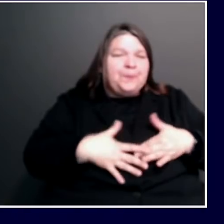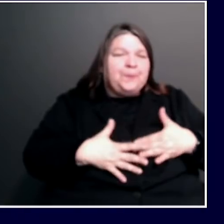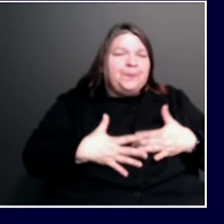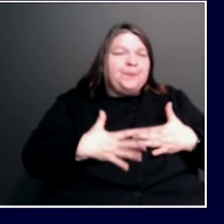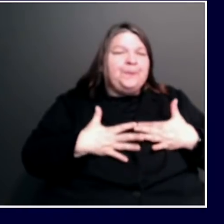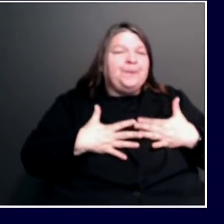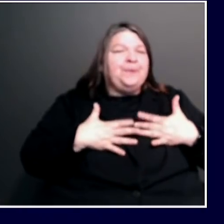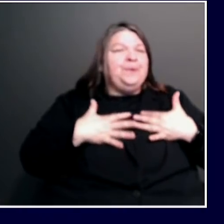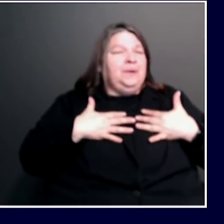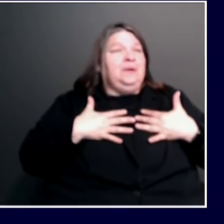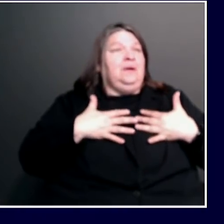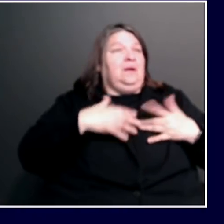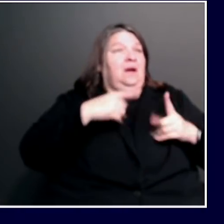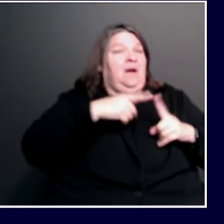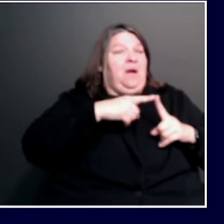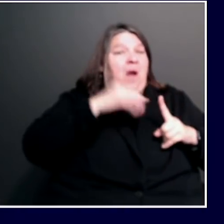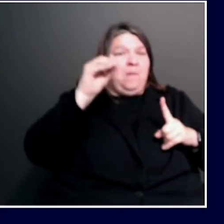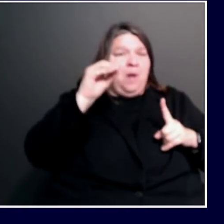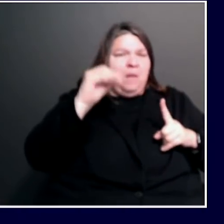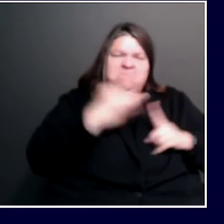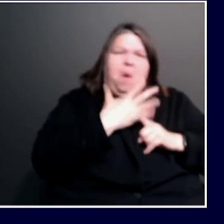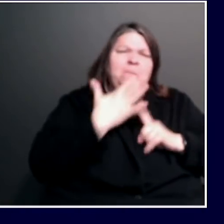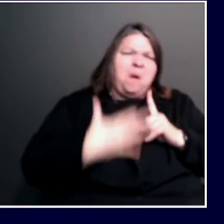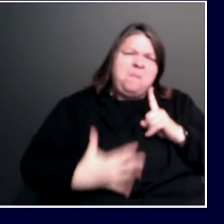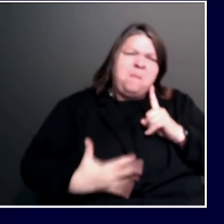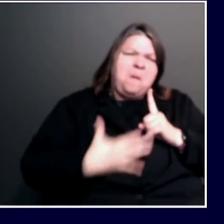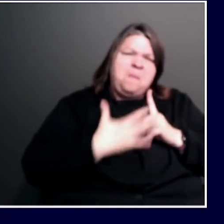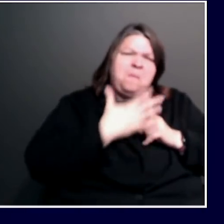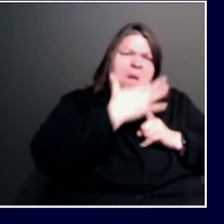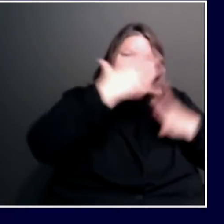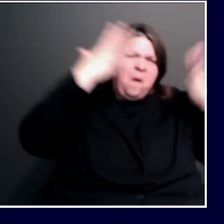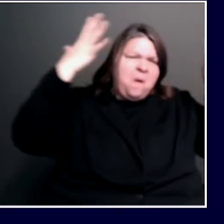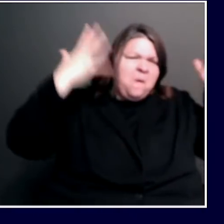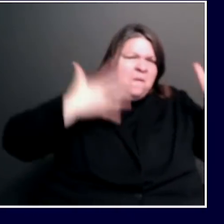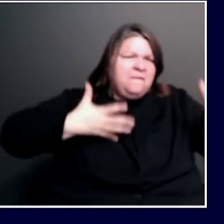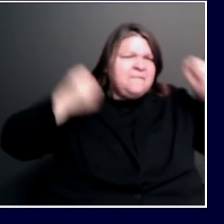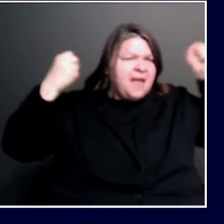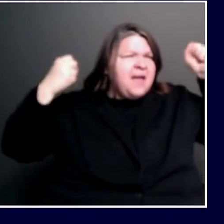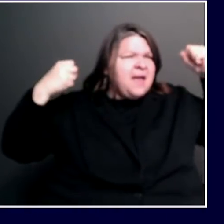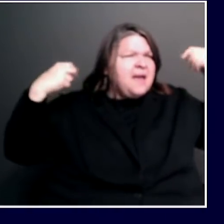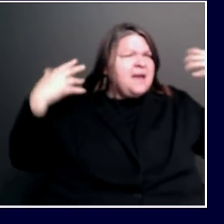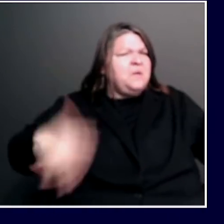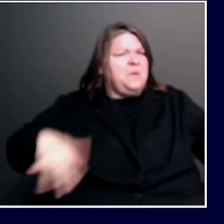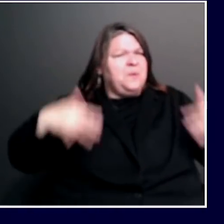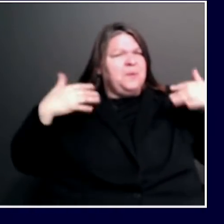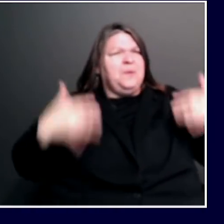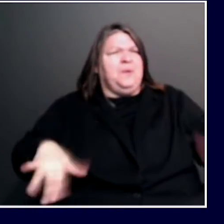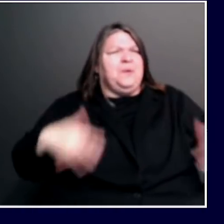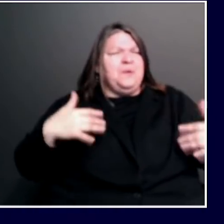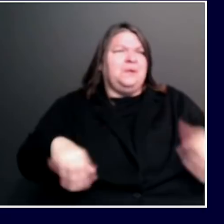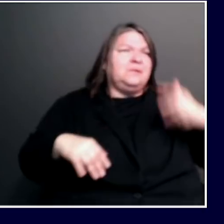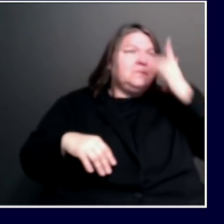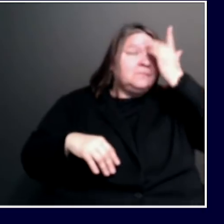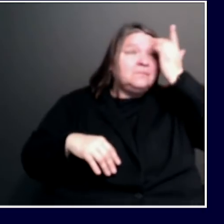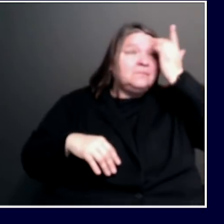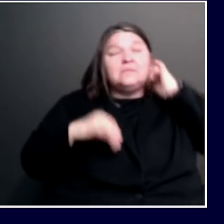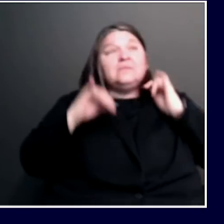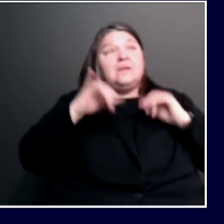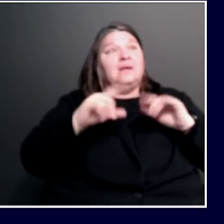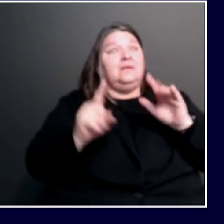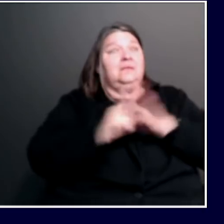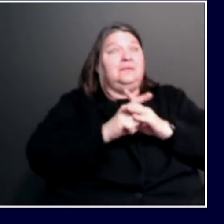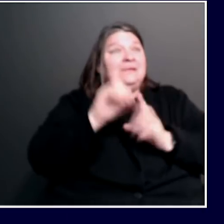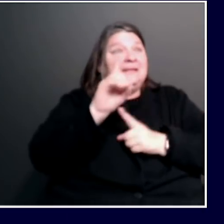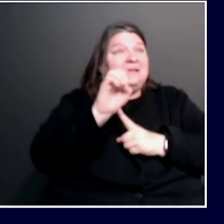some unforeseen, heaven forbid, unknown variant comes down that is more akin to the diseases where contact tracing is